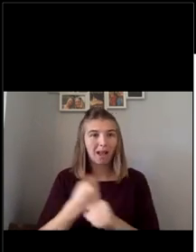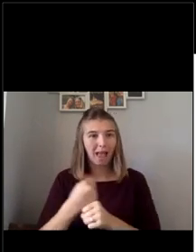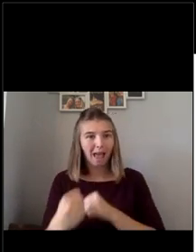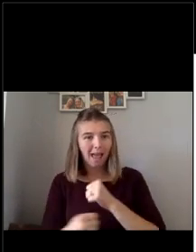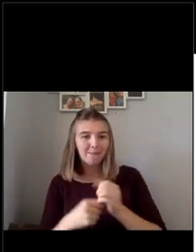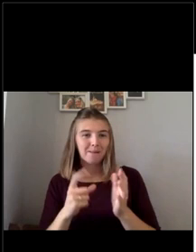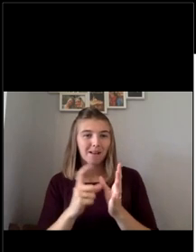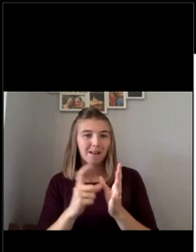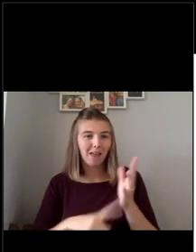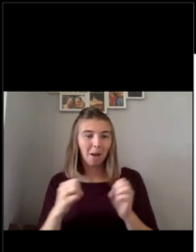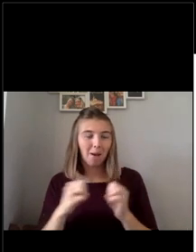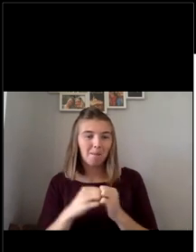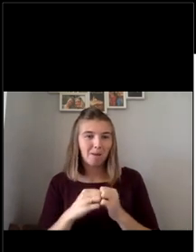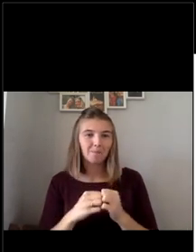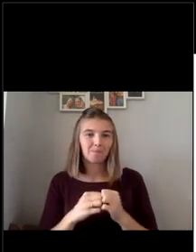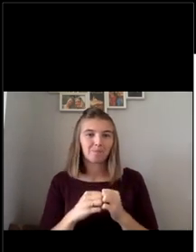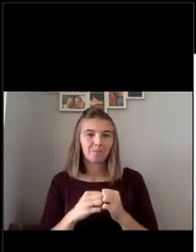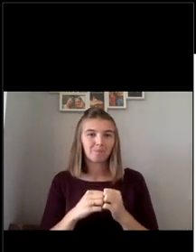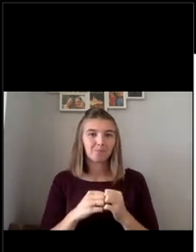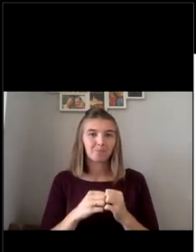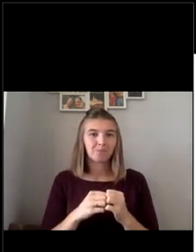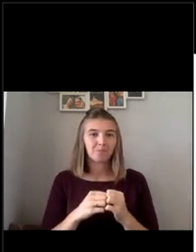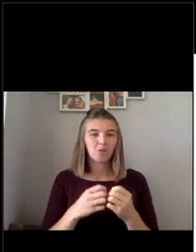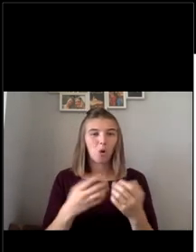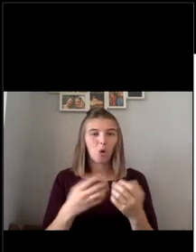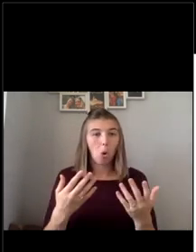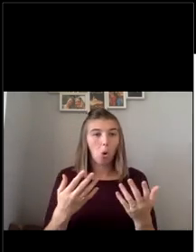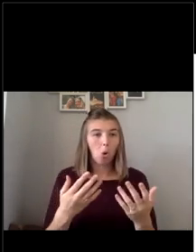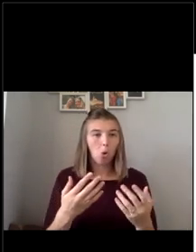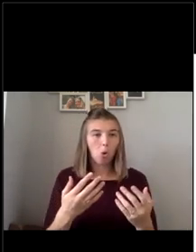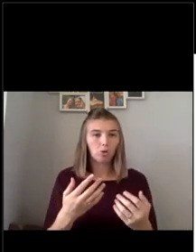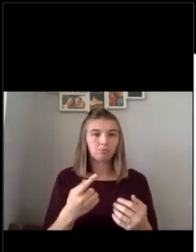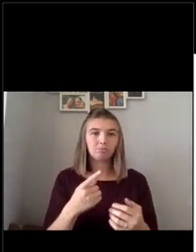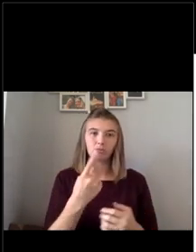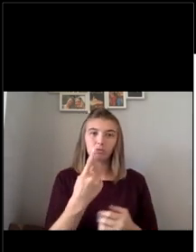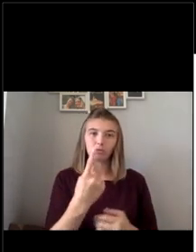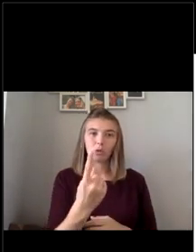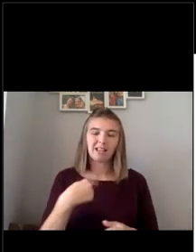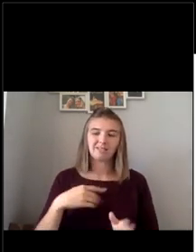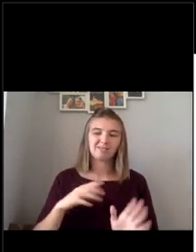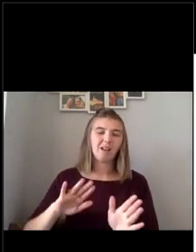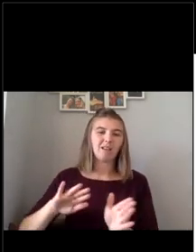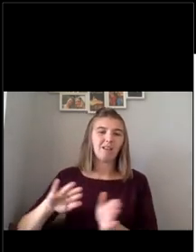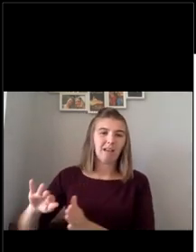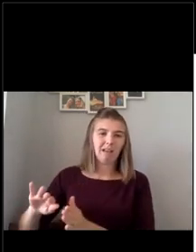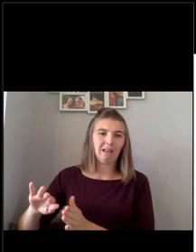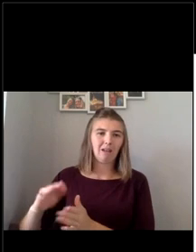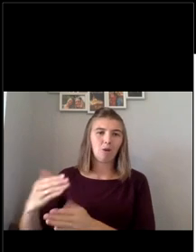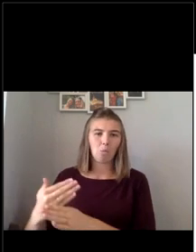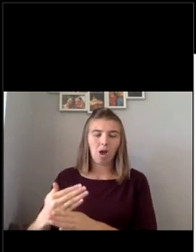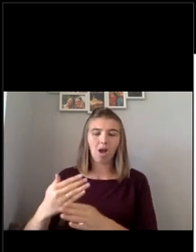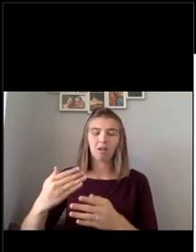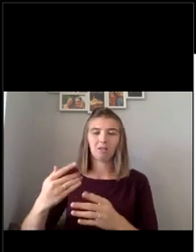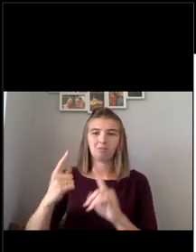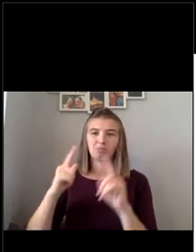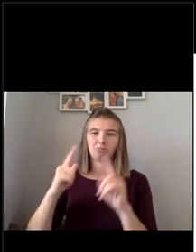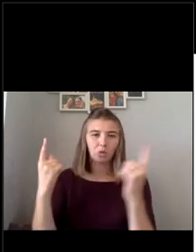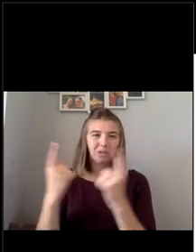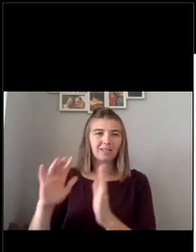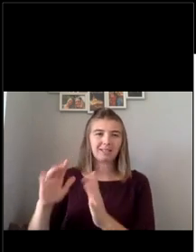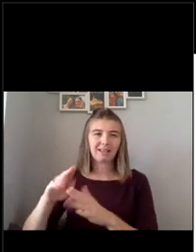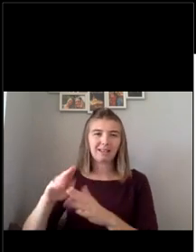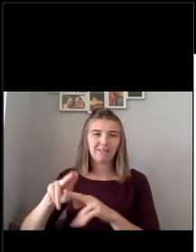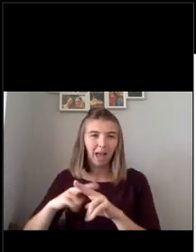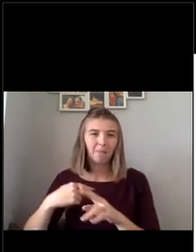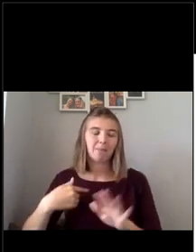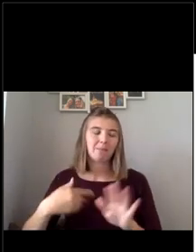is it the events that you find outside of your official, your extracurricular activities? Maybe you're